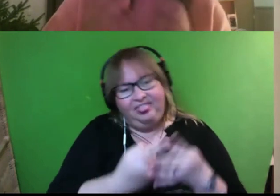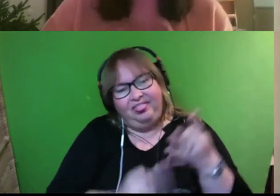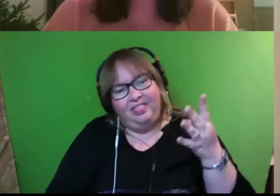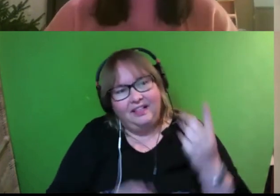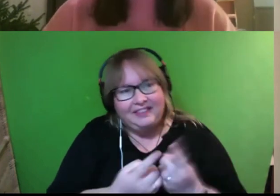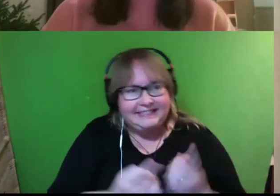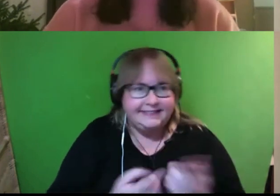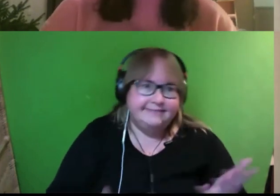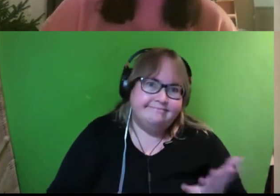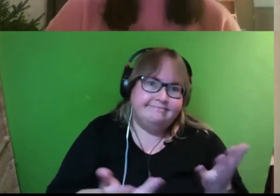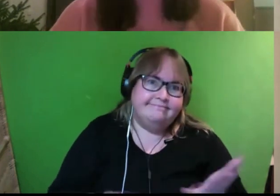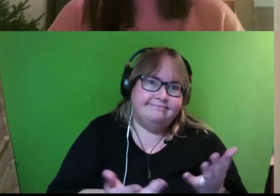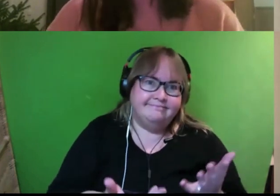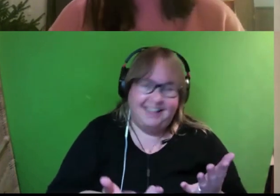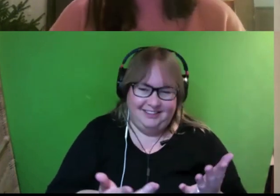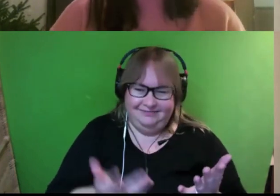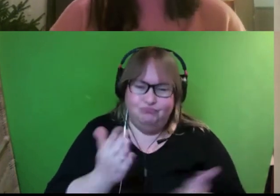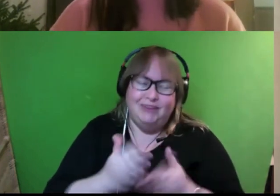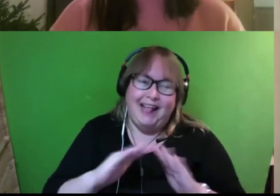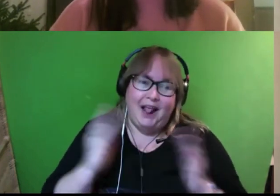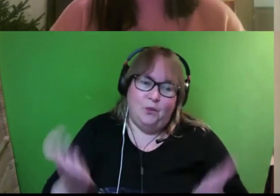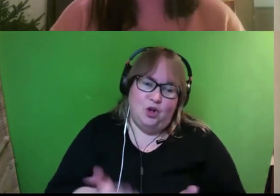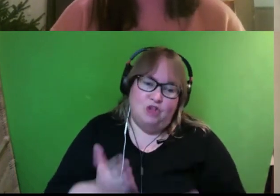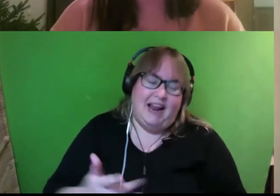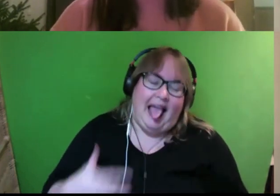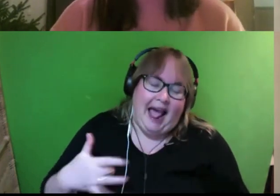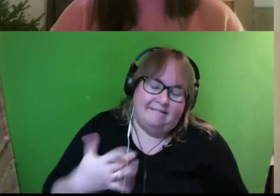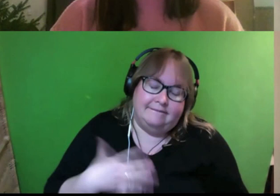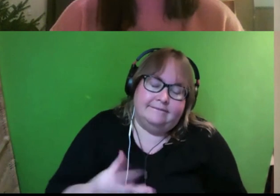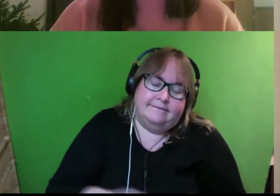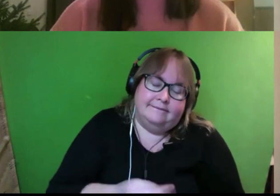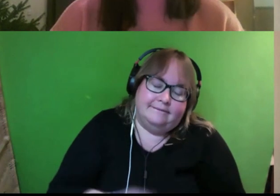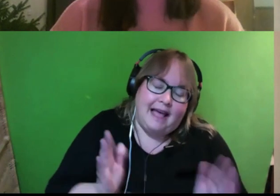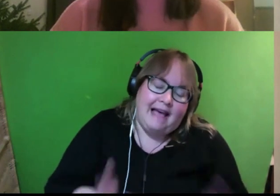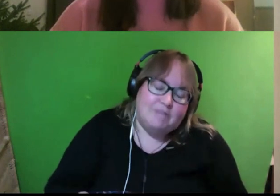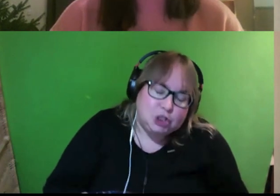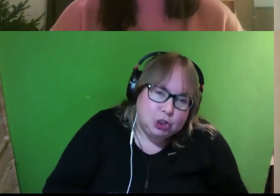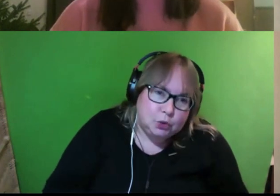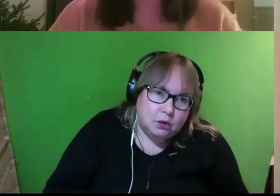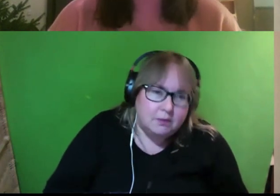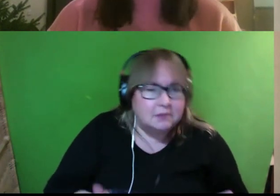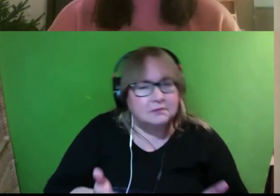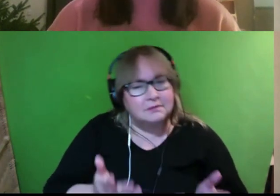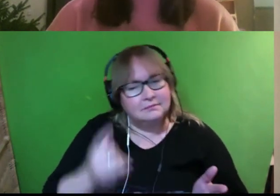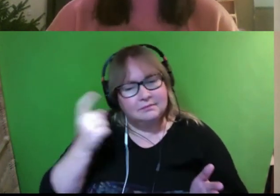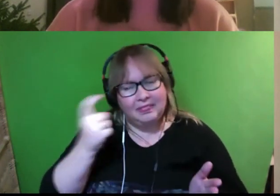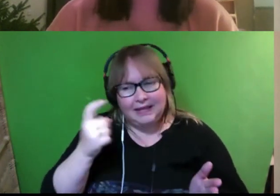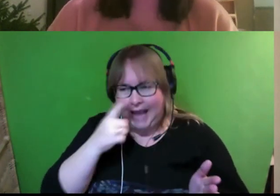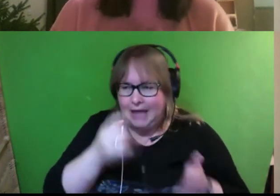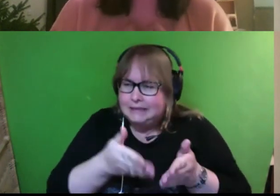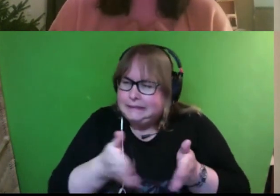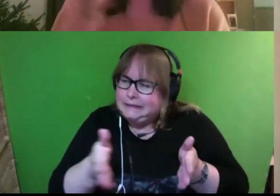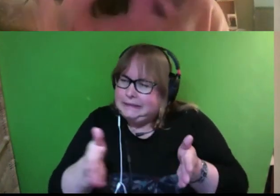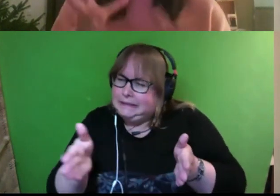this cloud cuckoo world, but I just feel like it's more possible now, and that's why it's so important for me to